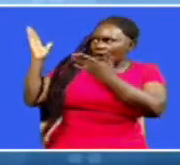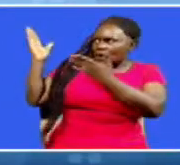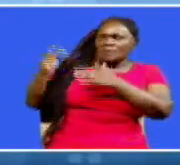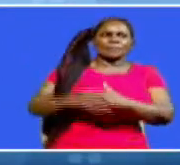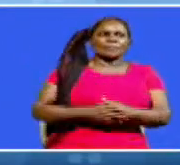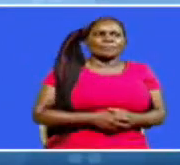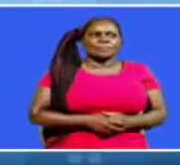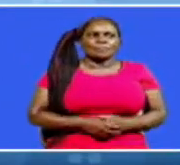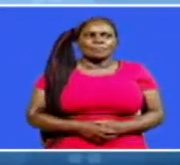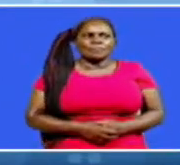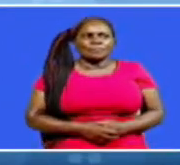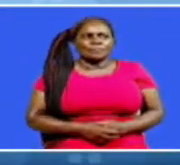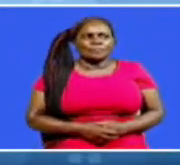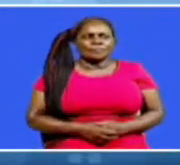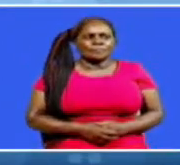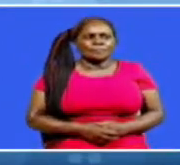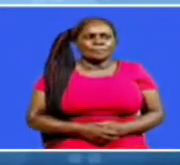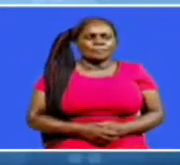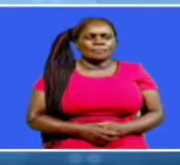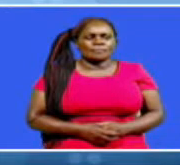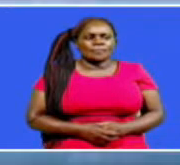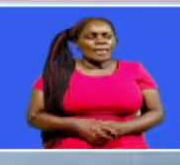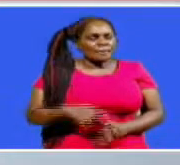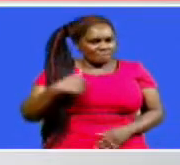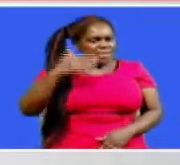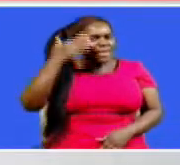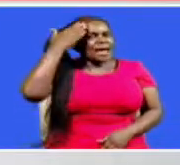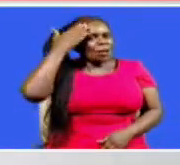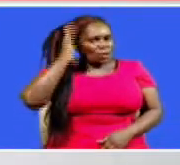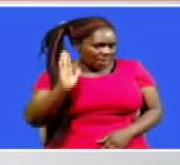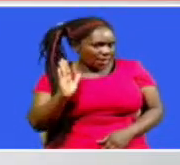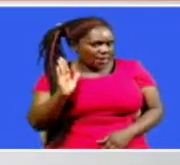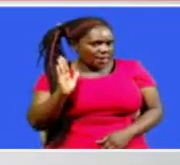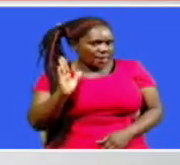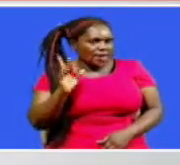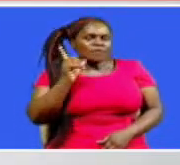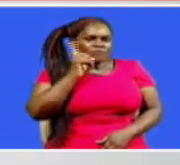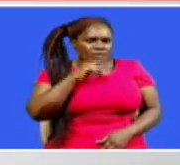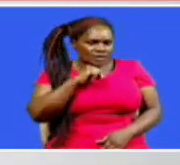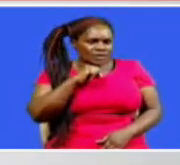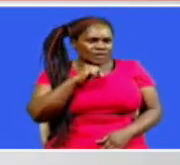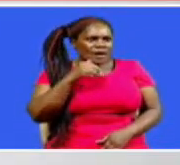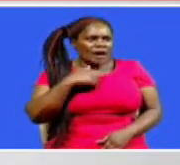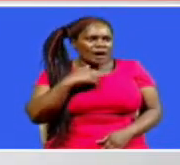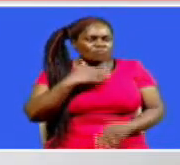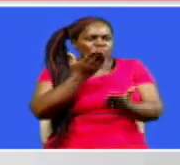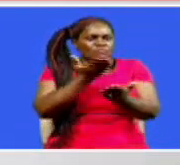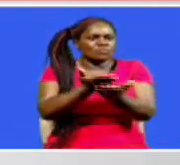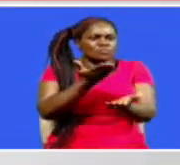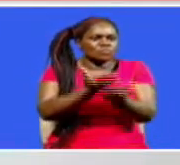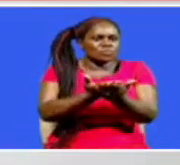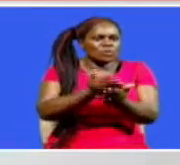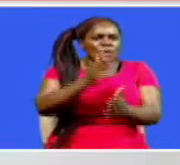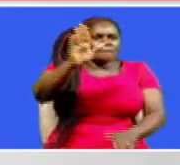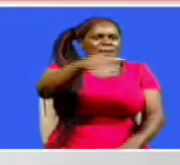Parliament, where does this notion come from, SG? I'm aware that there was a petition in Parliament